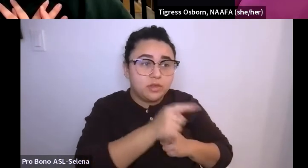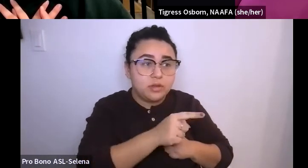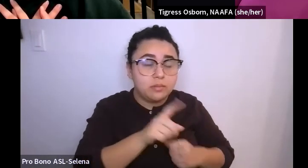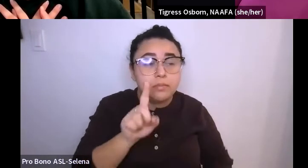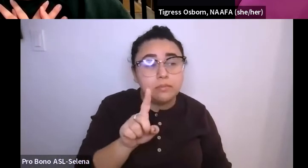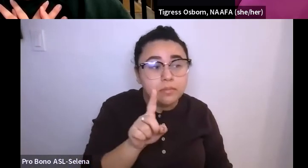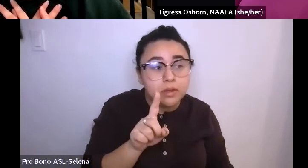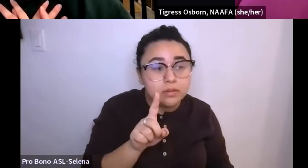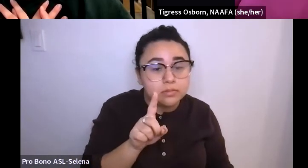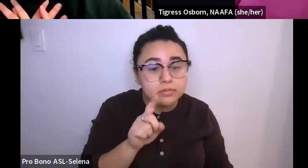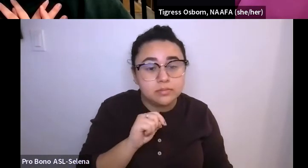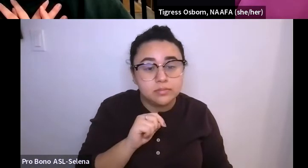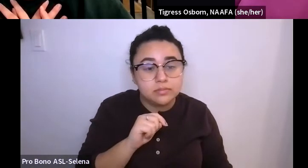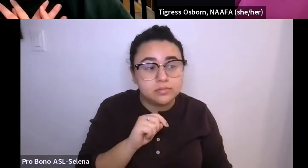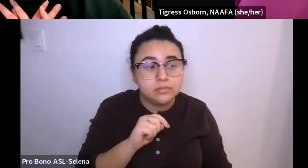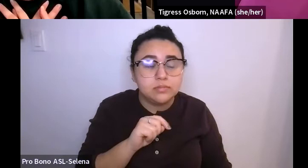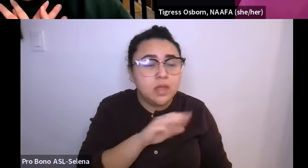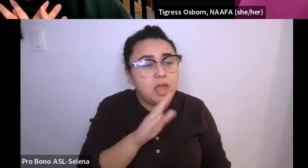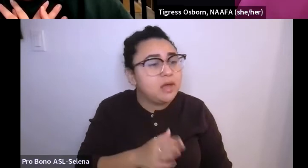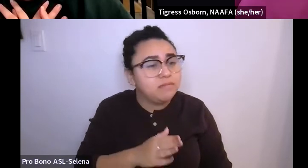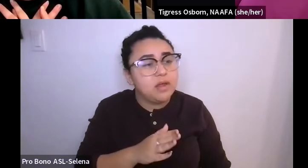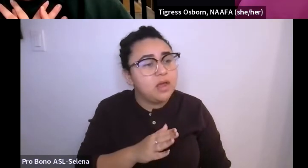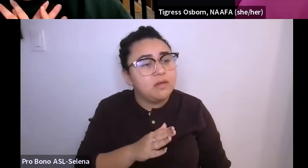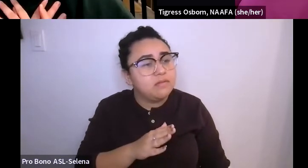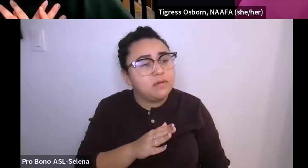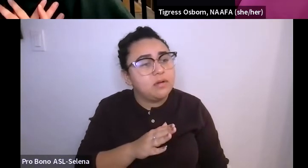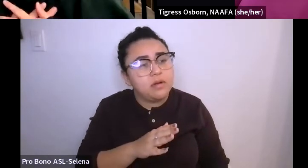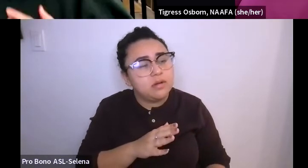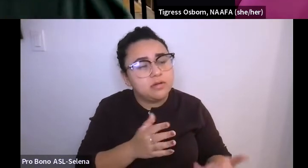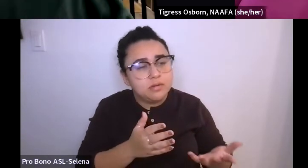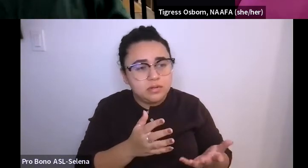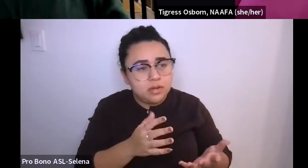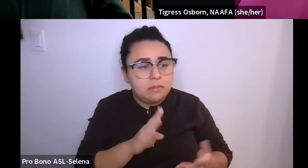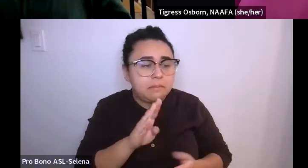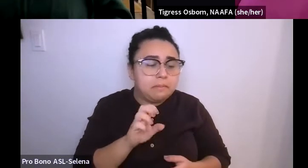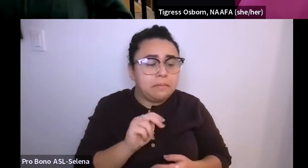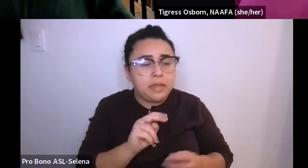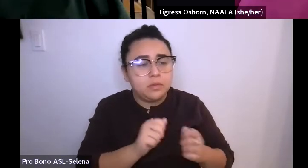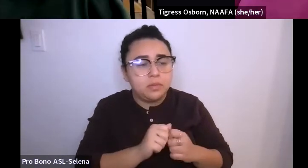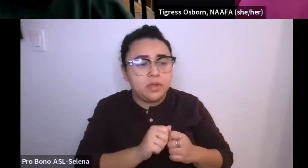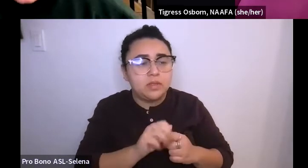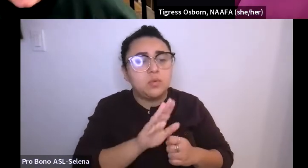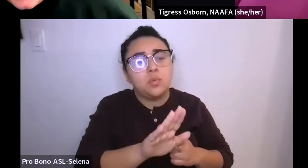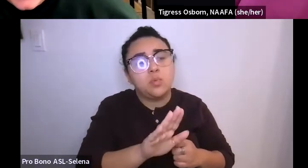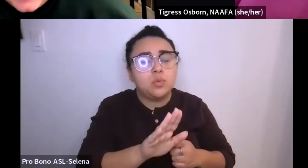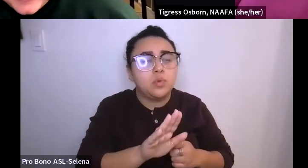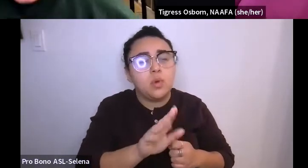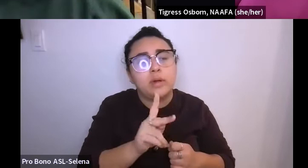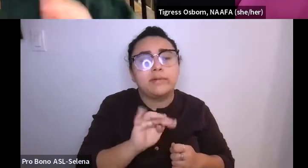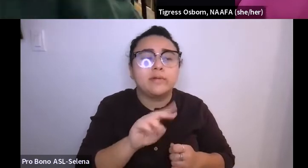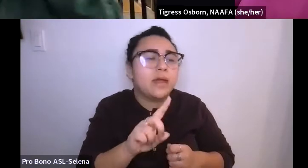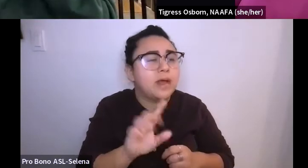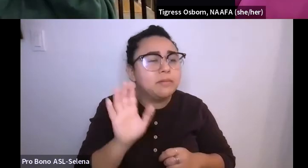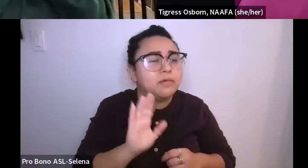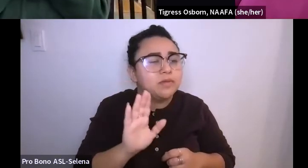But I've just never been with one of your kind before. I was like, what? One of your kind.